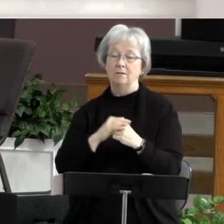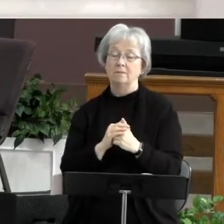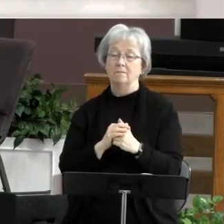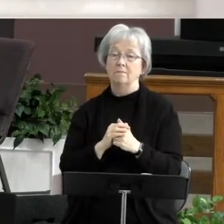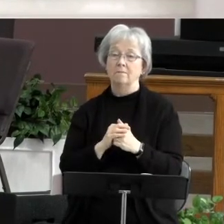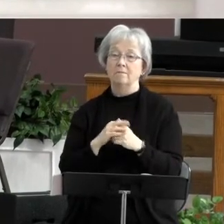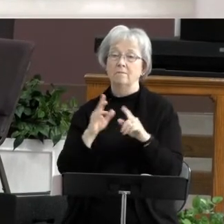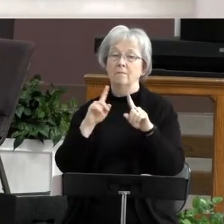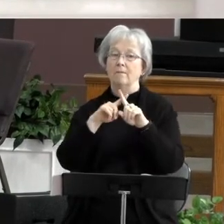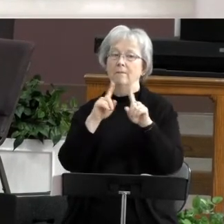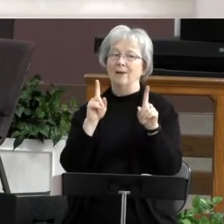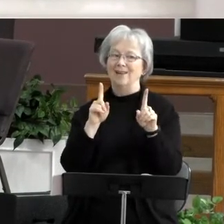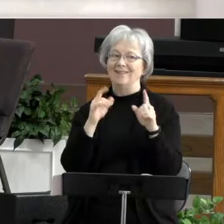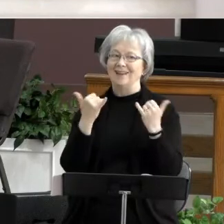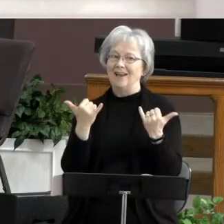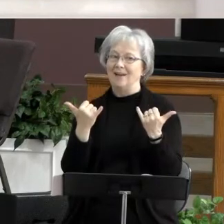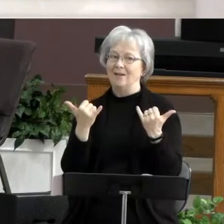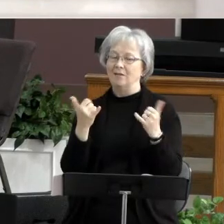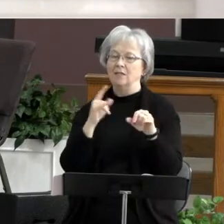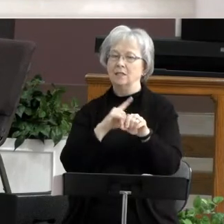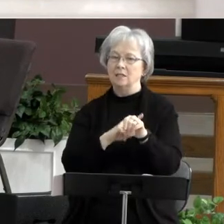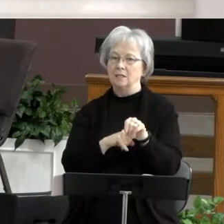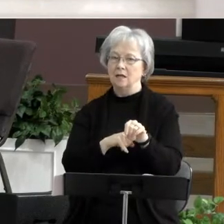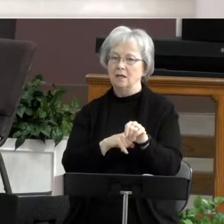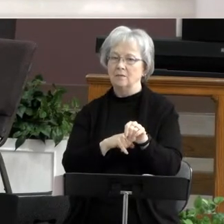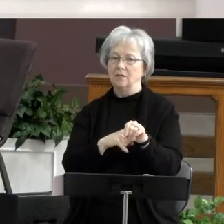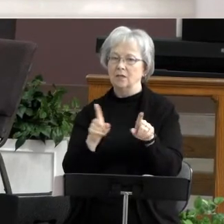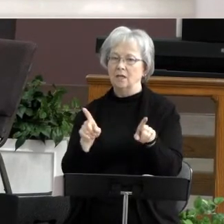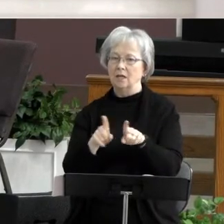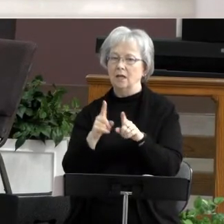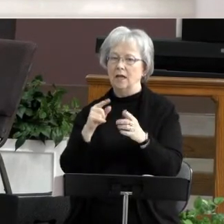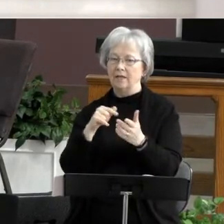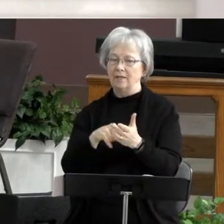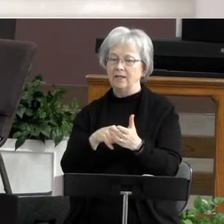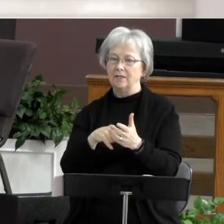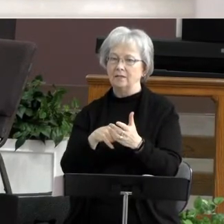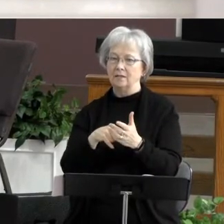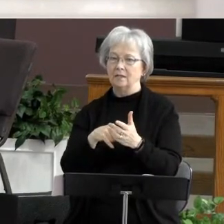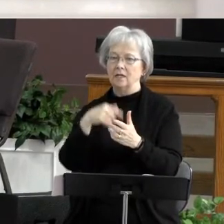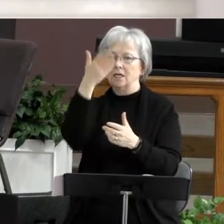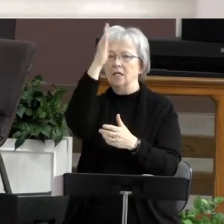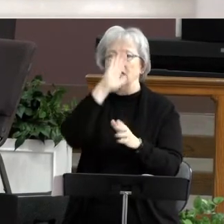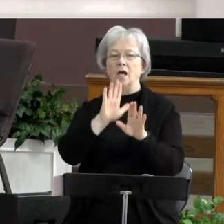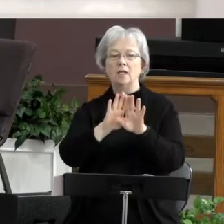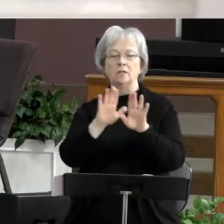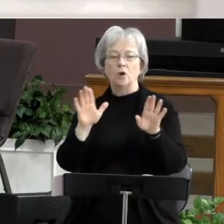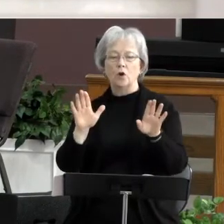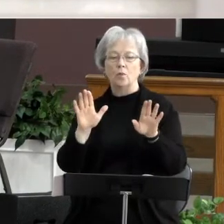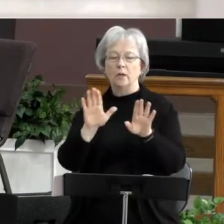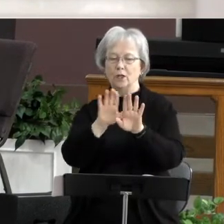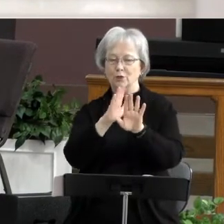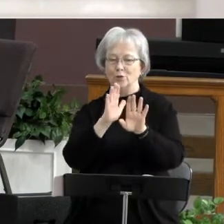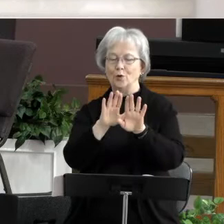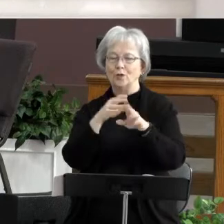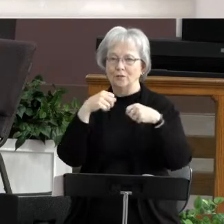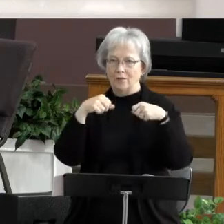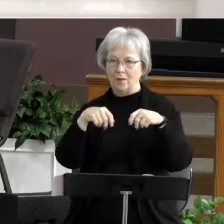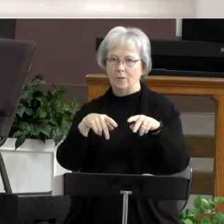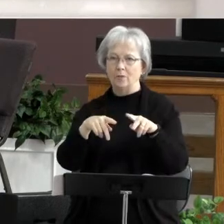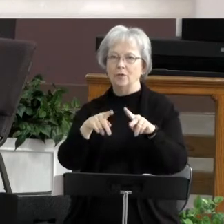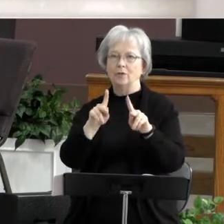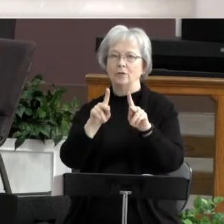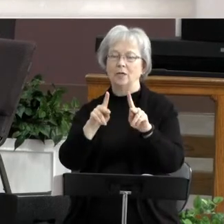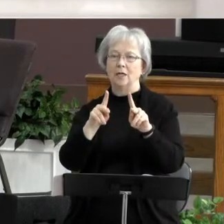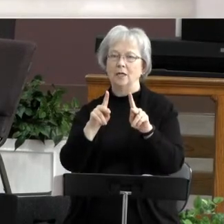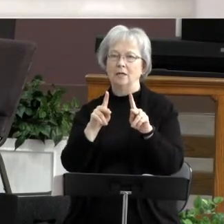And yet, in times like this, God has opened doors of opportunity for His Word and His good